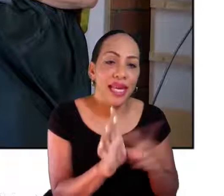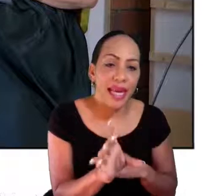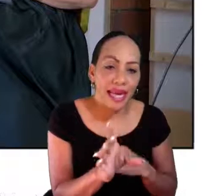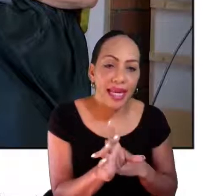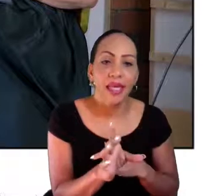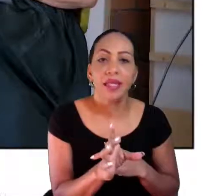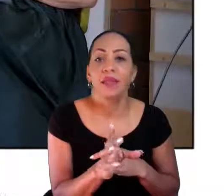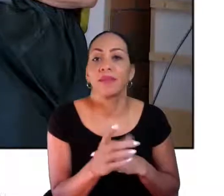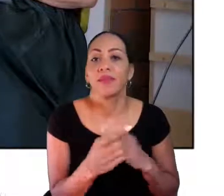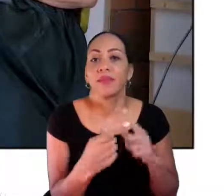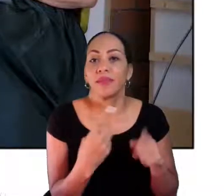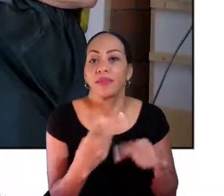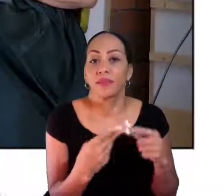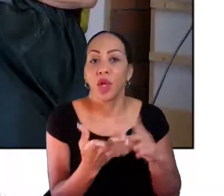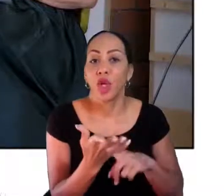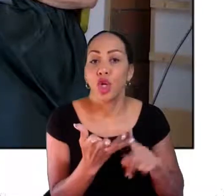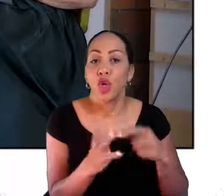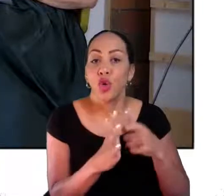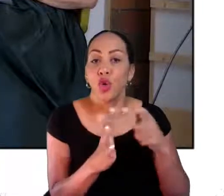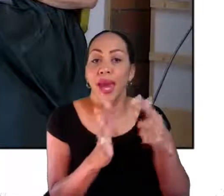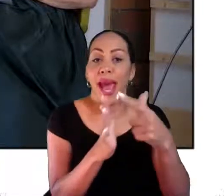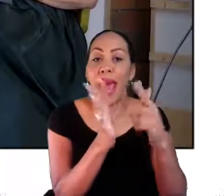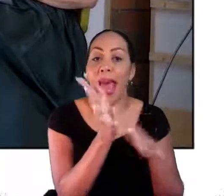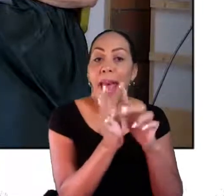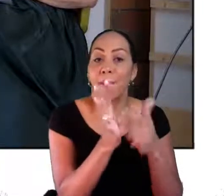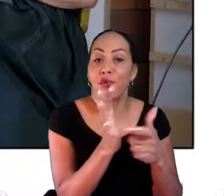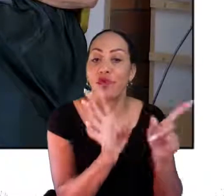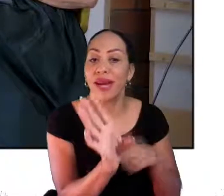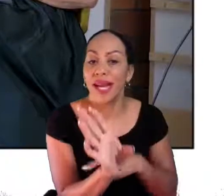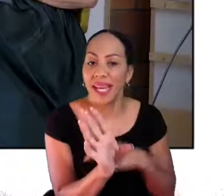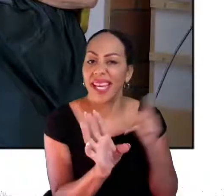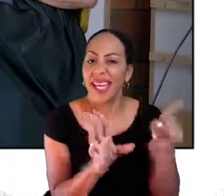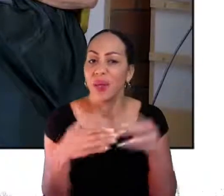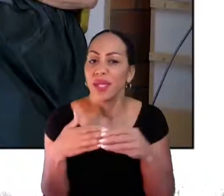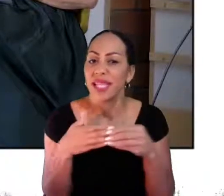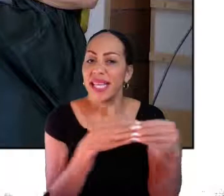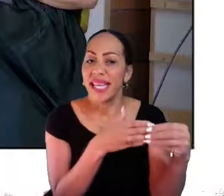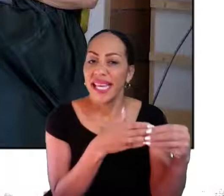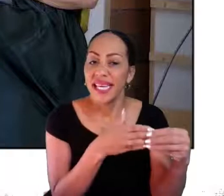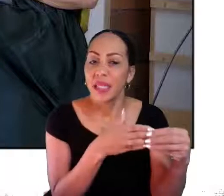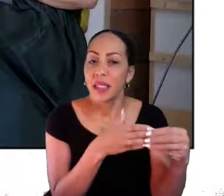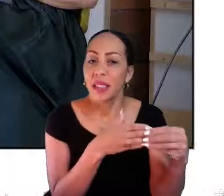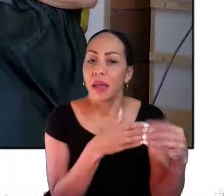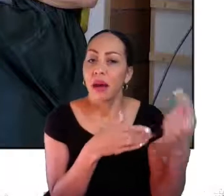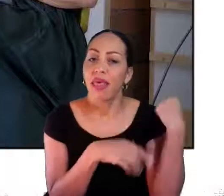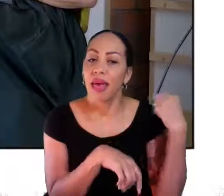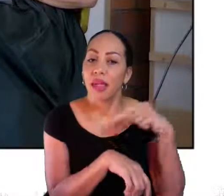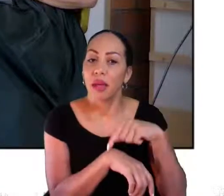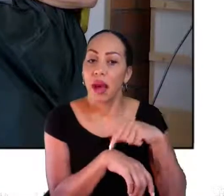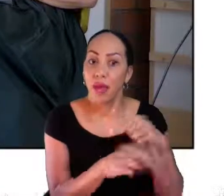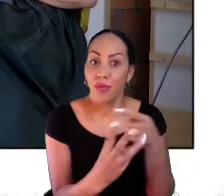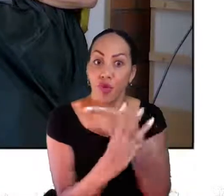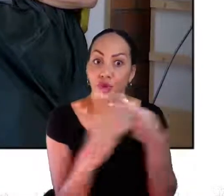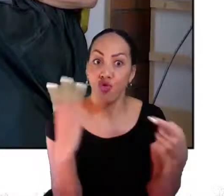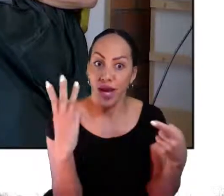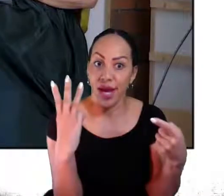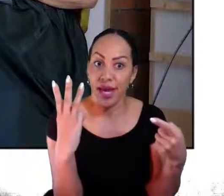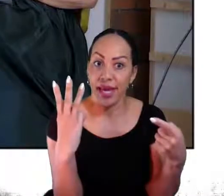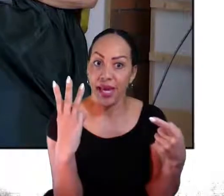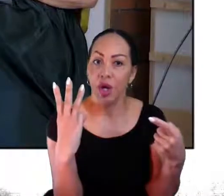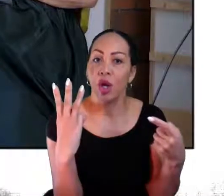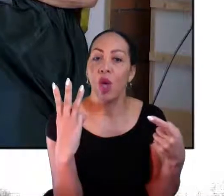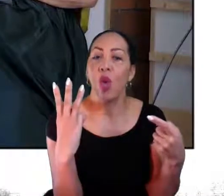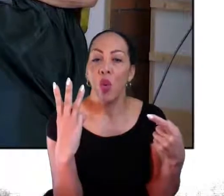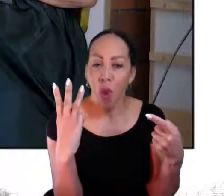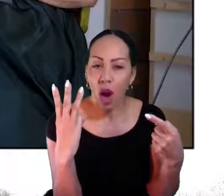Luke Emery at the time, who was our studio lead at the time as well, who were all thinking about understanding a group of people or a